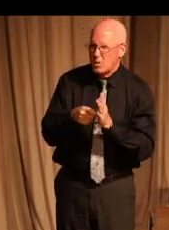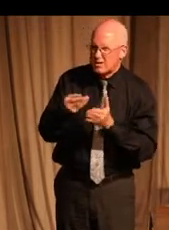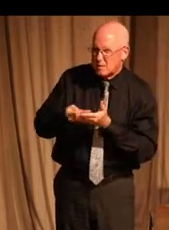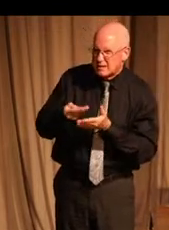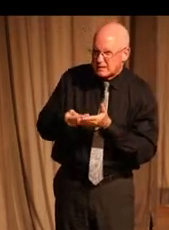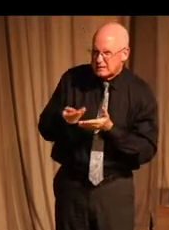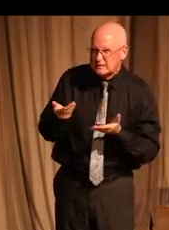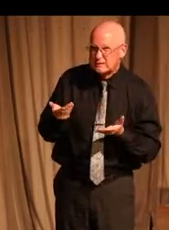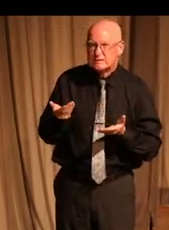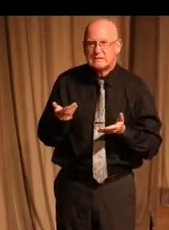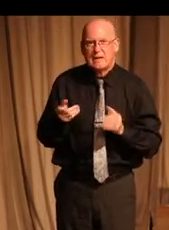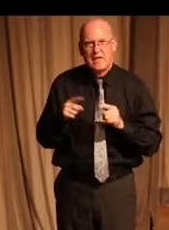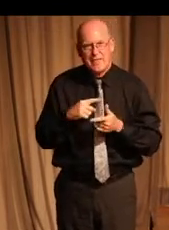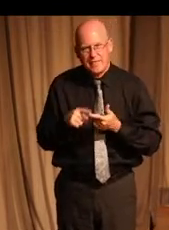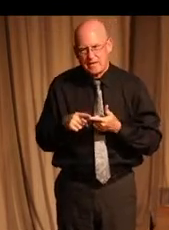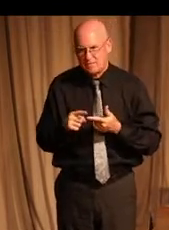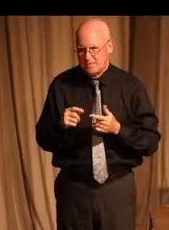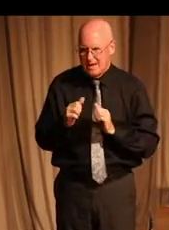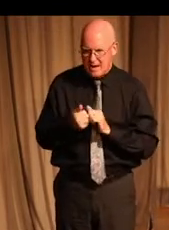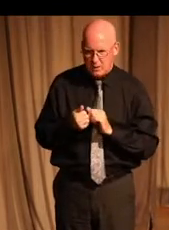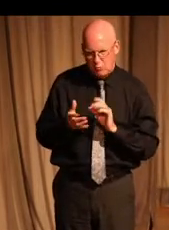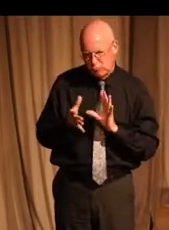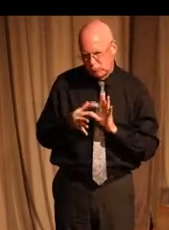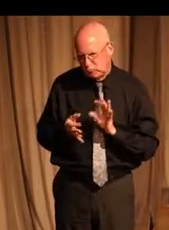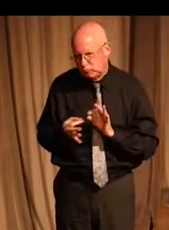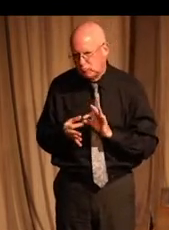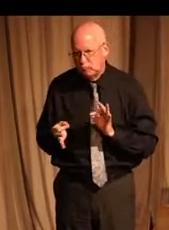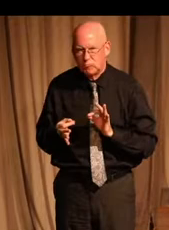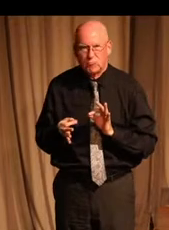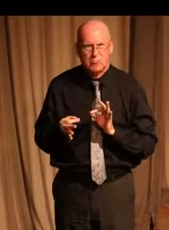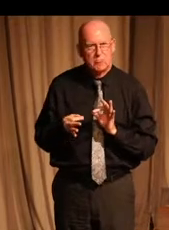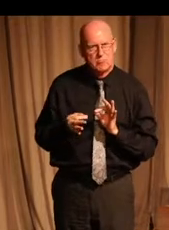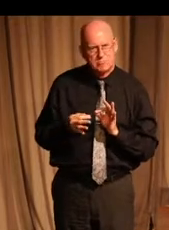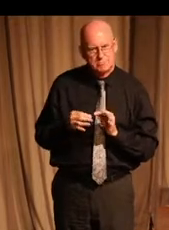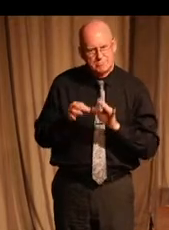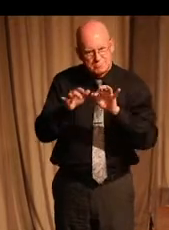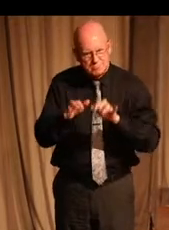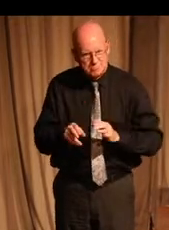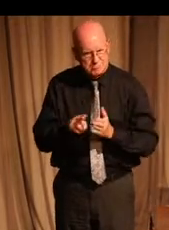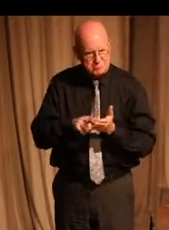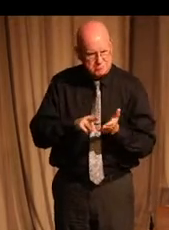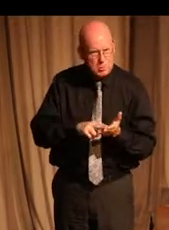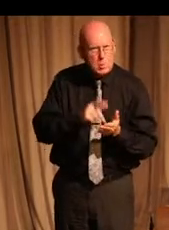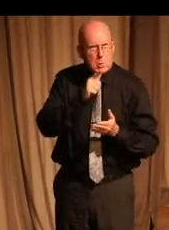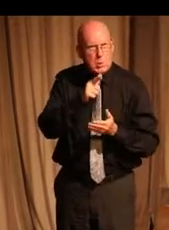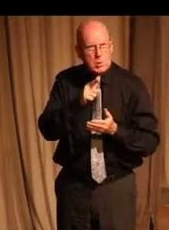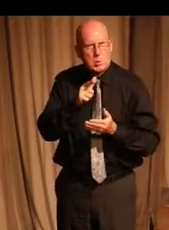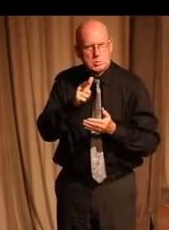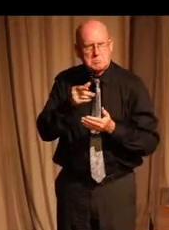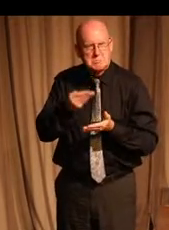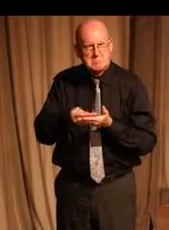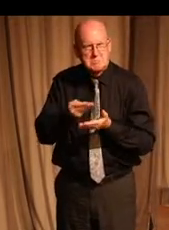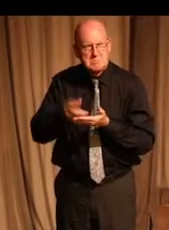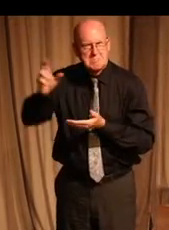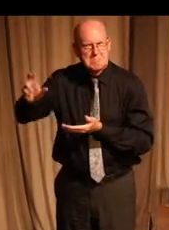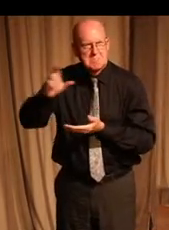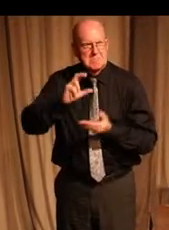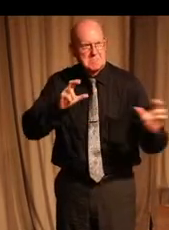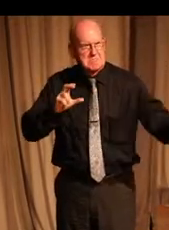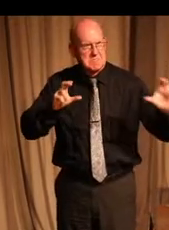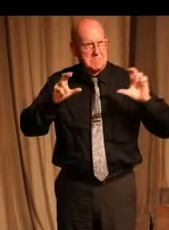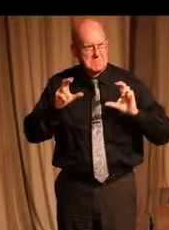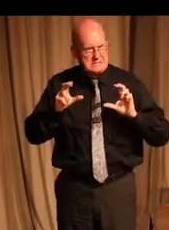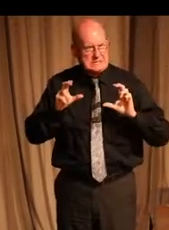to do the funding game, which, you know, is those major funders who are disproportionately, you